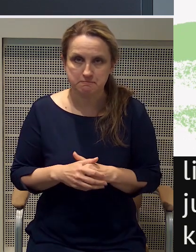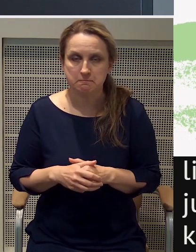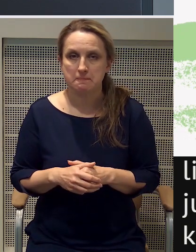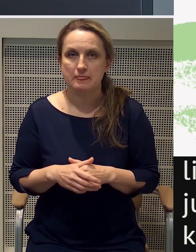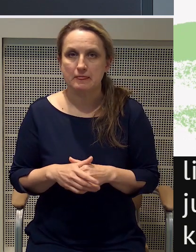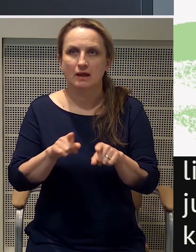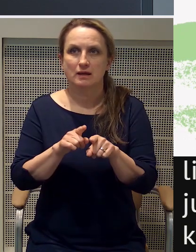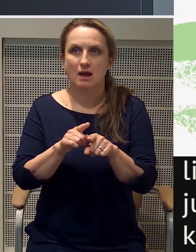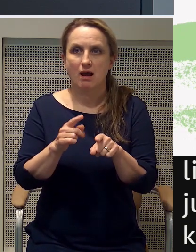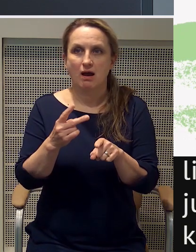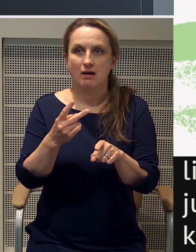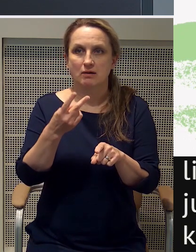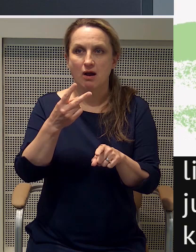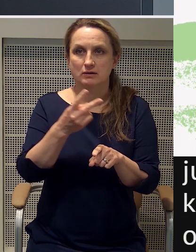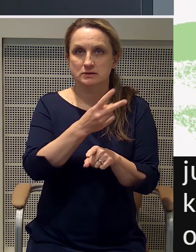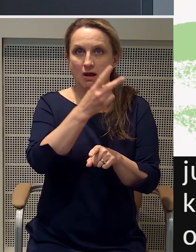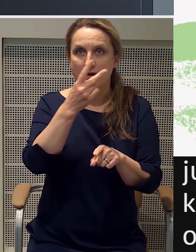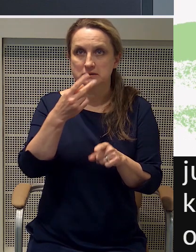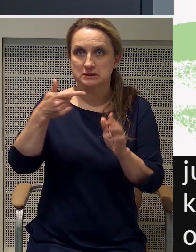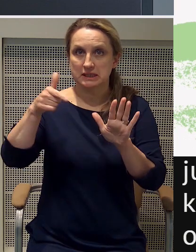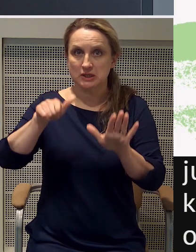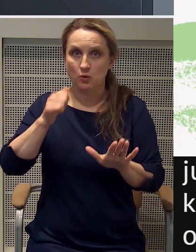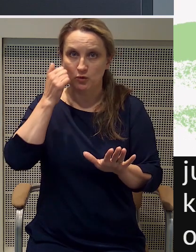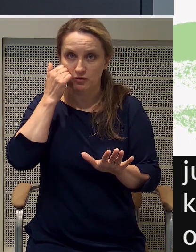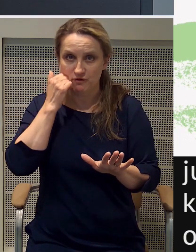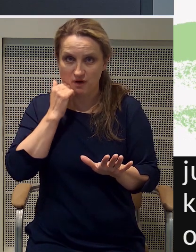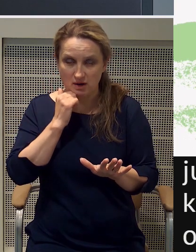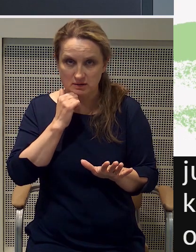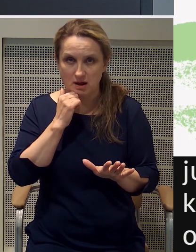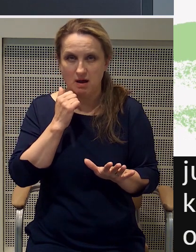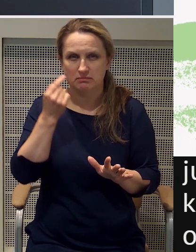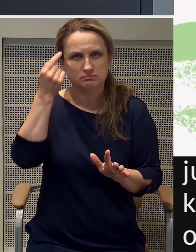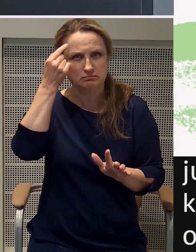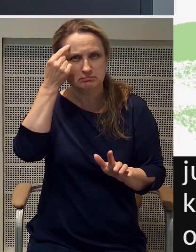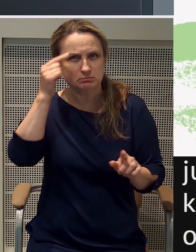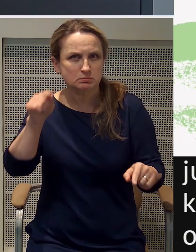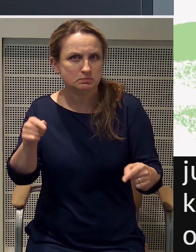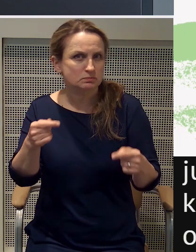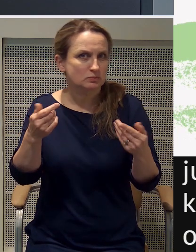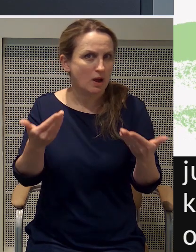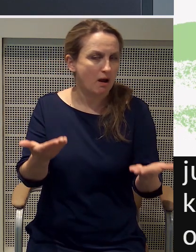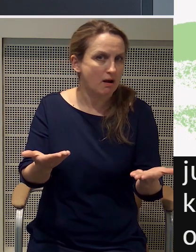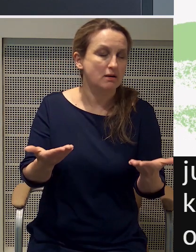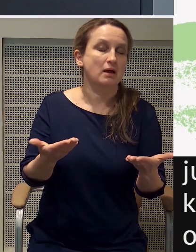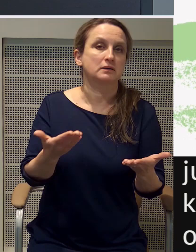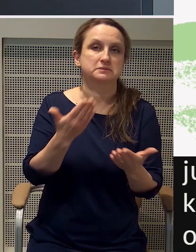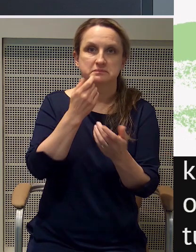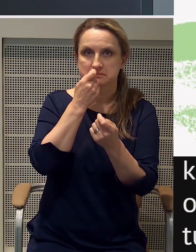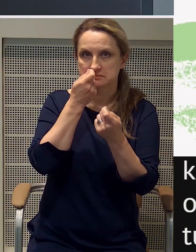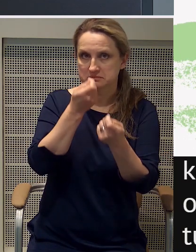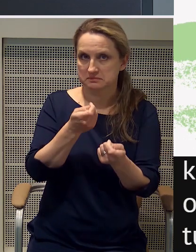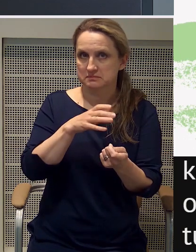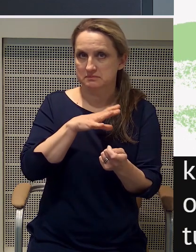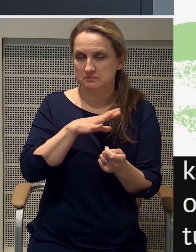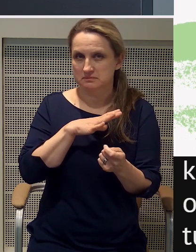is very quick in soft tissues. And at the age of 2 years, 7 months,